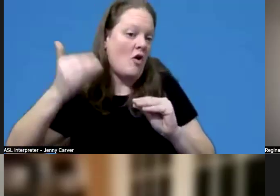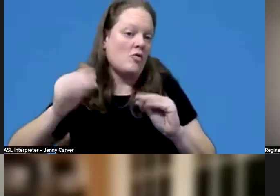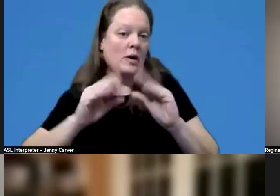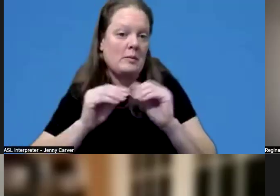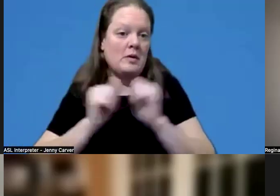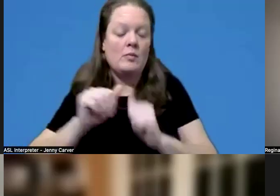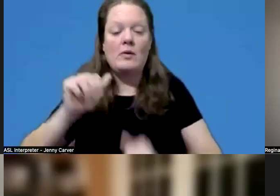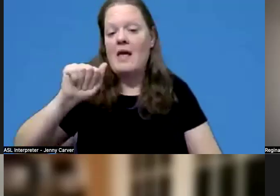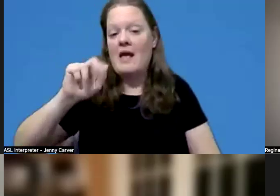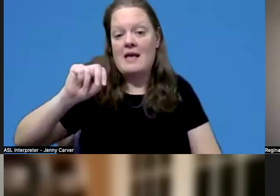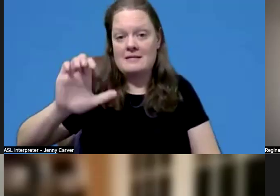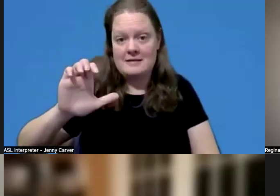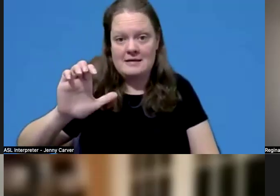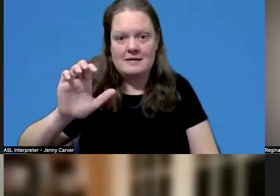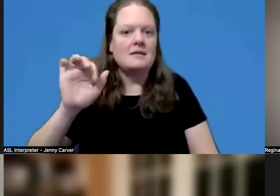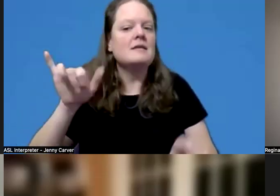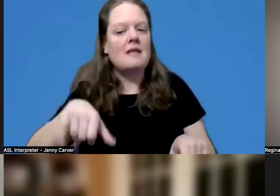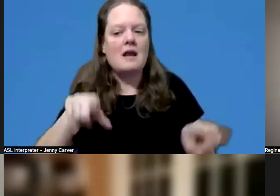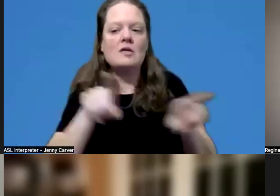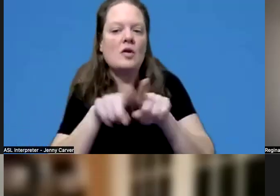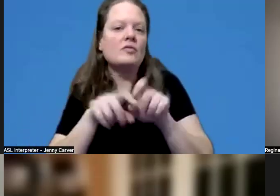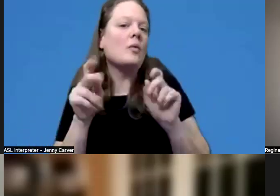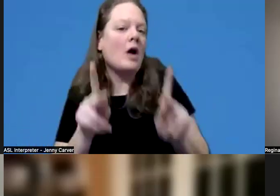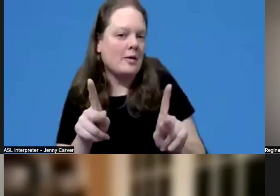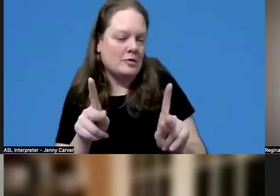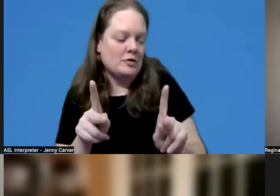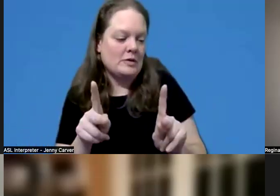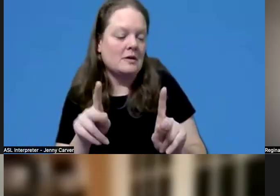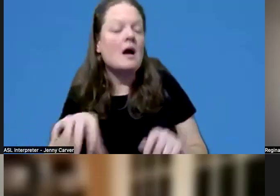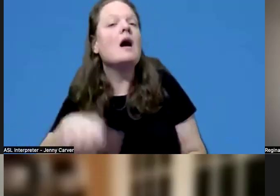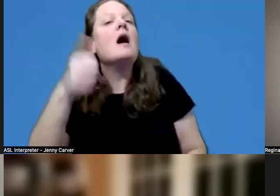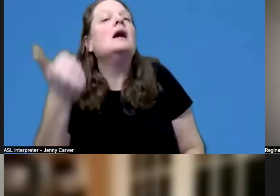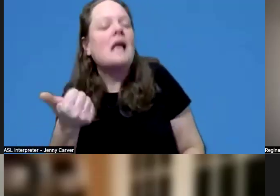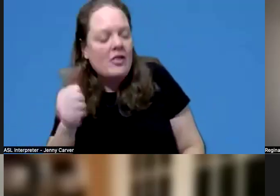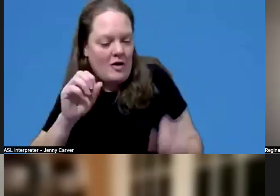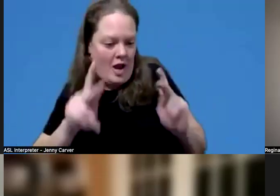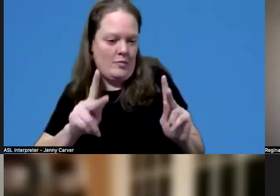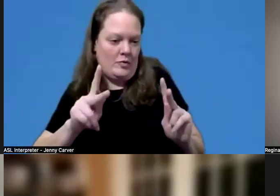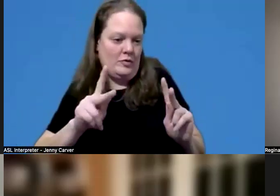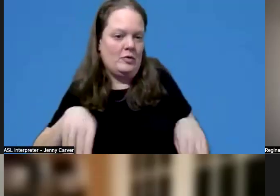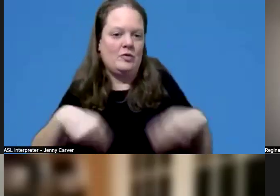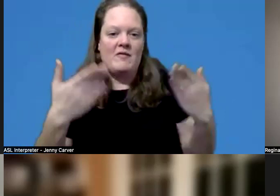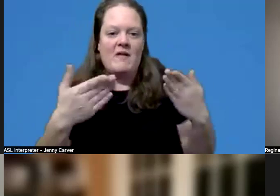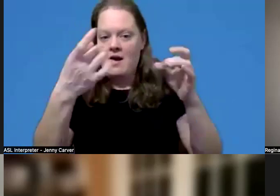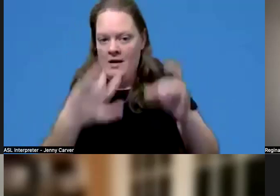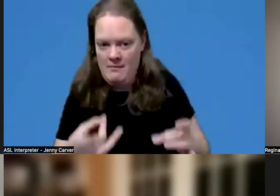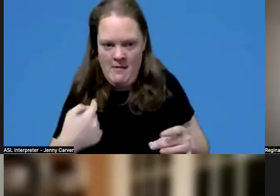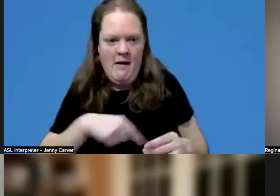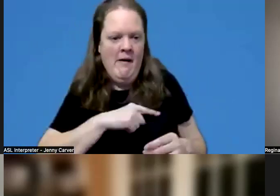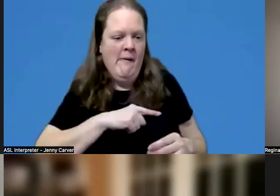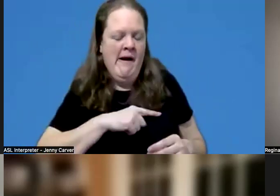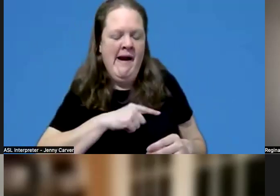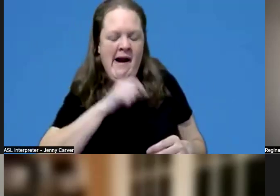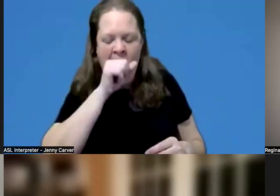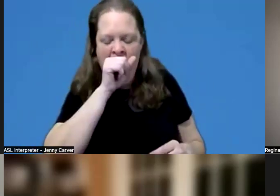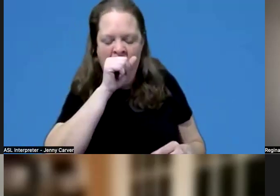the ANC. And that's also an opportunity, another opportunity to provide input. And we